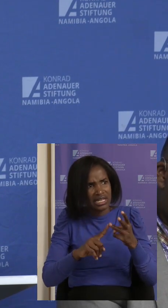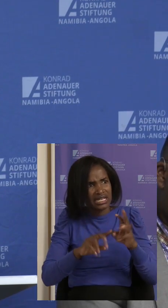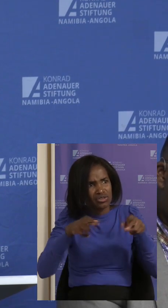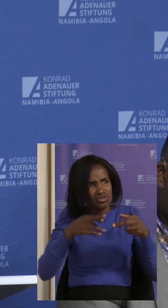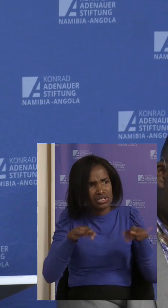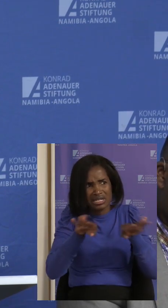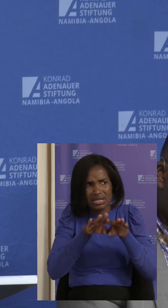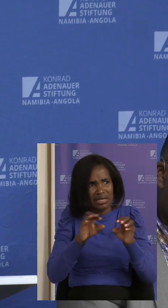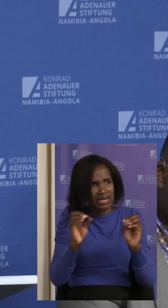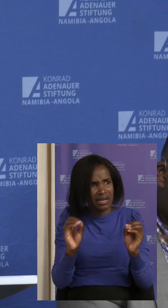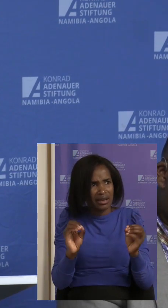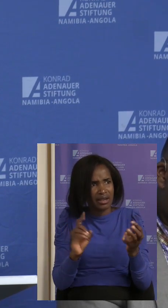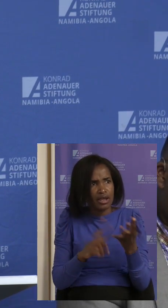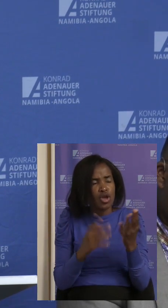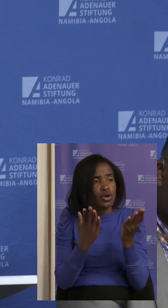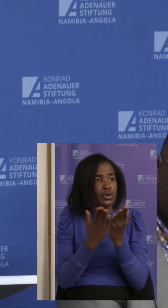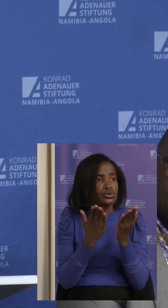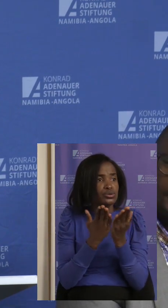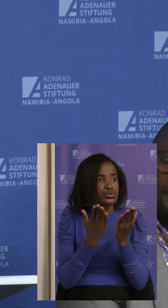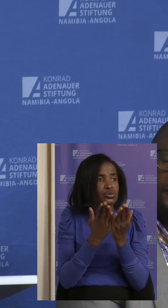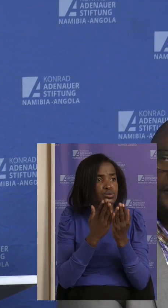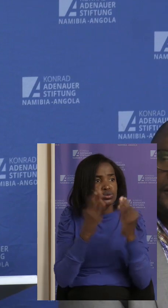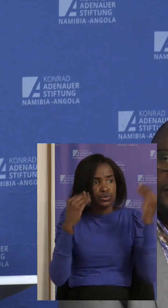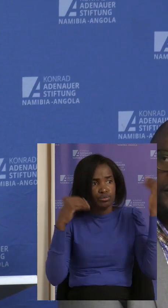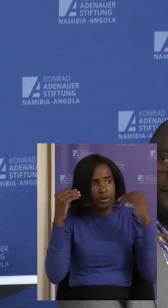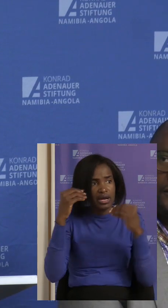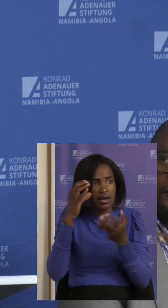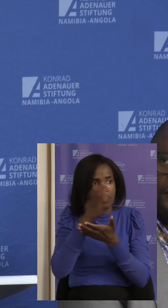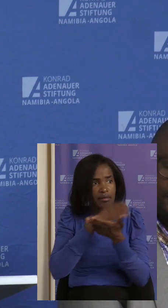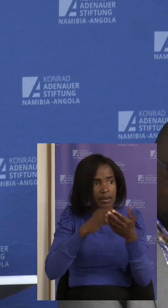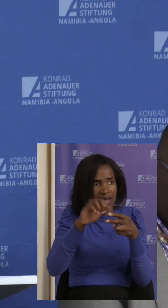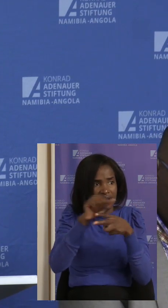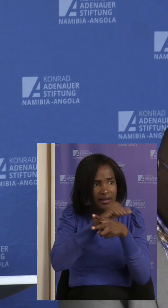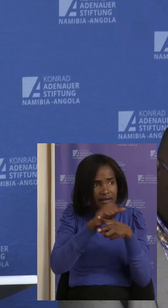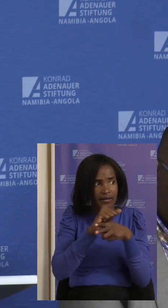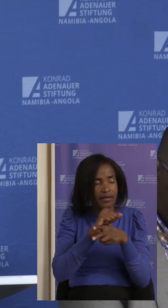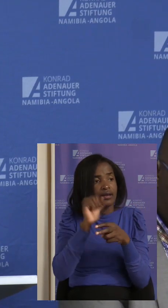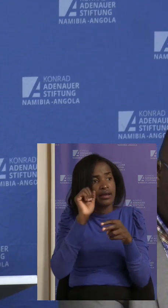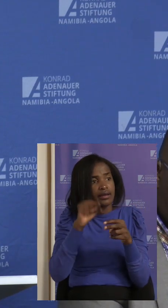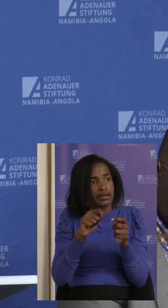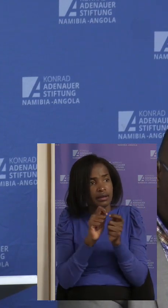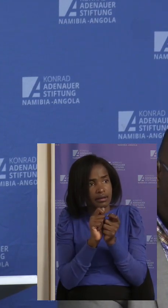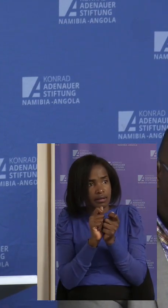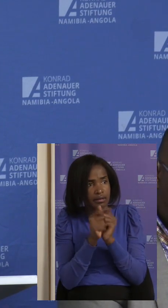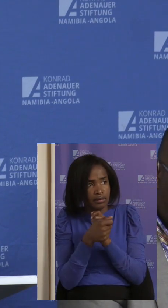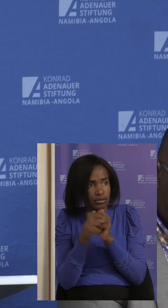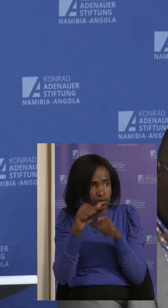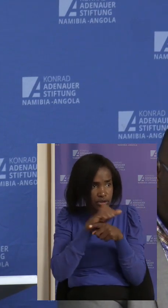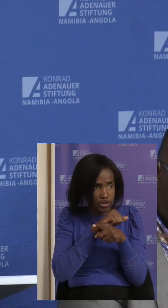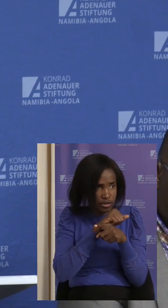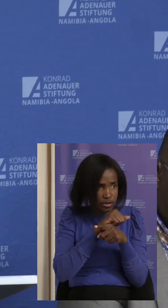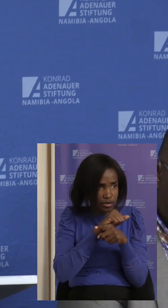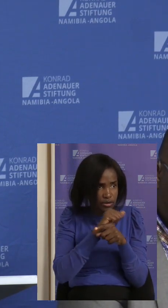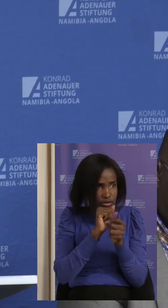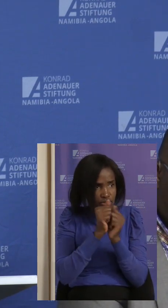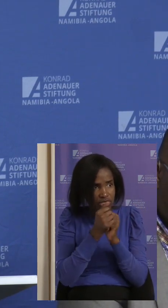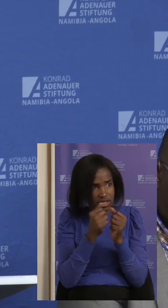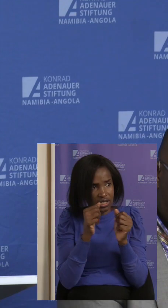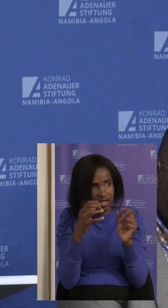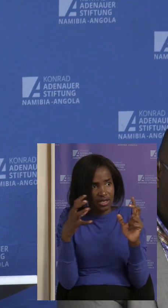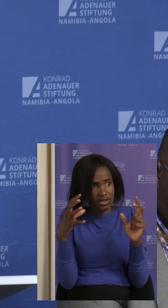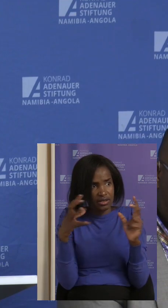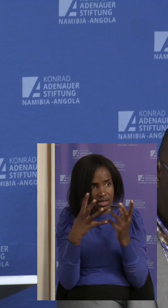resources. Schools, institutions, and vocational training centers can also adapt to the changing societal needs